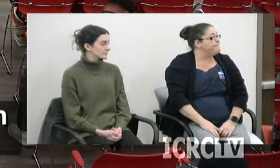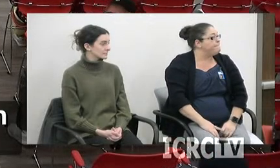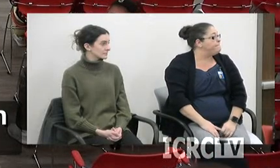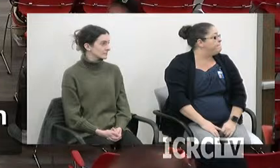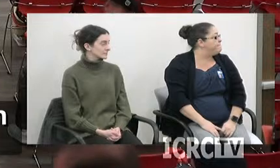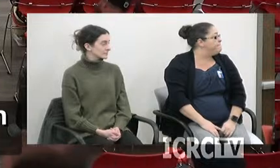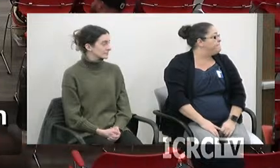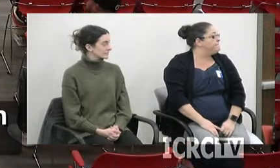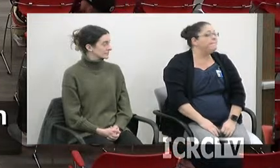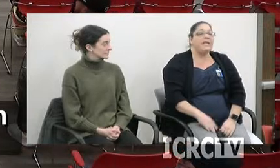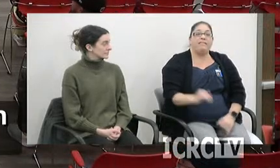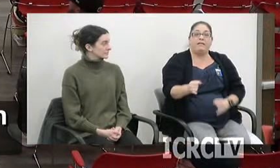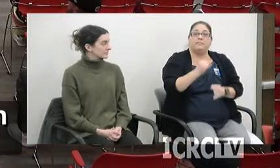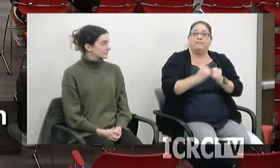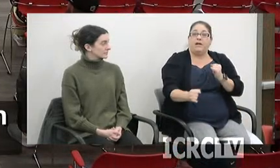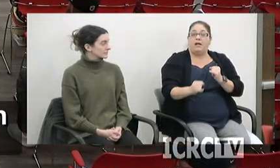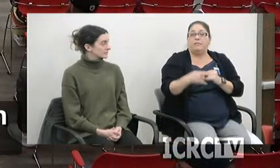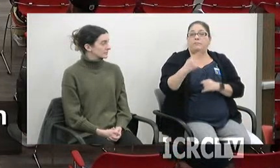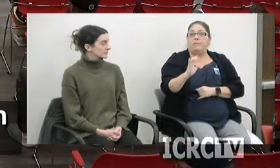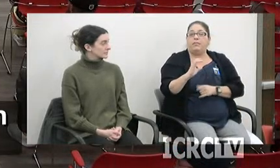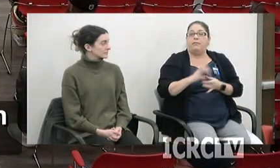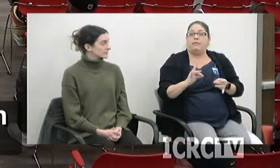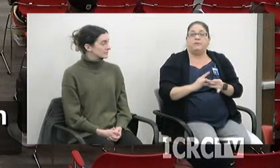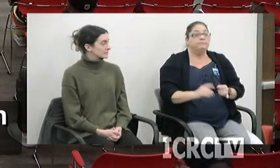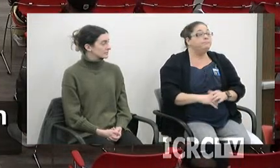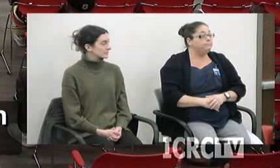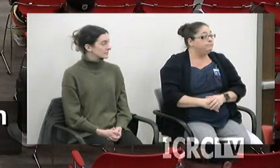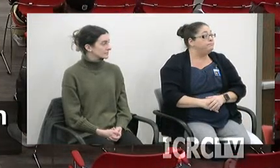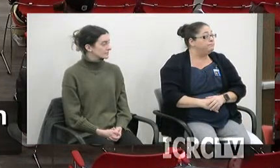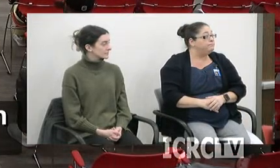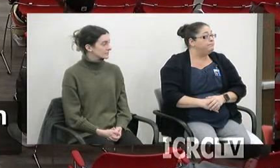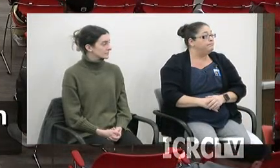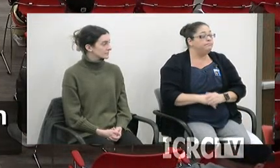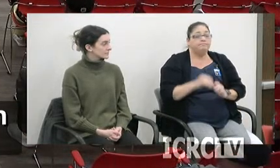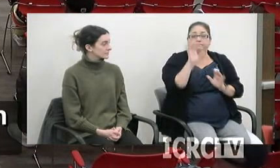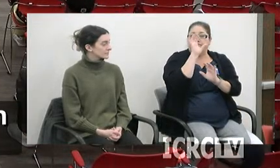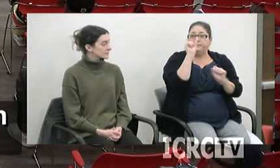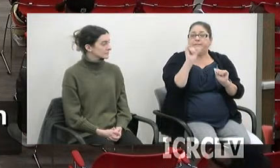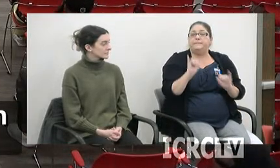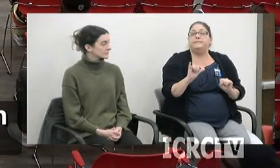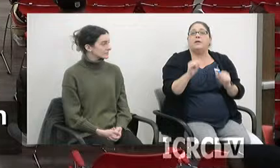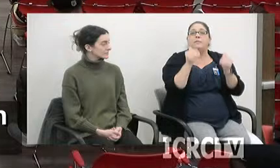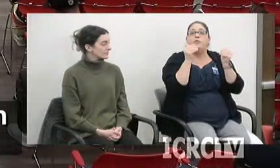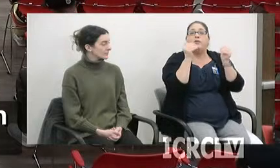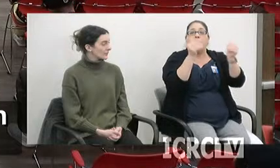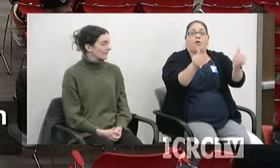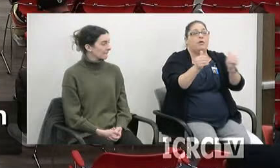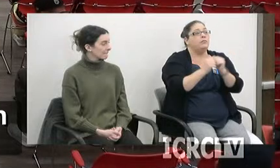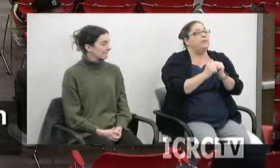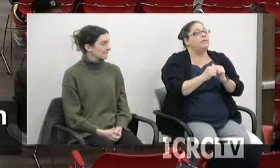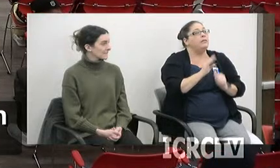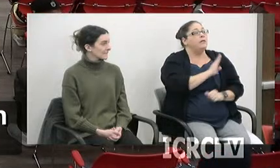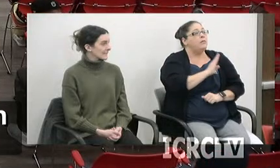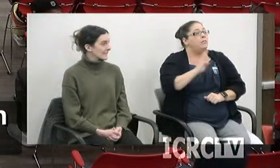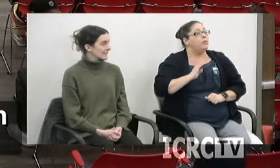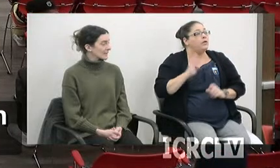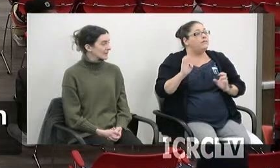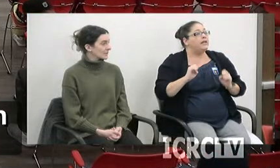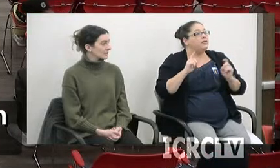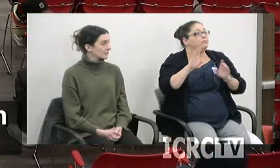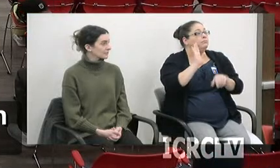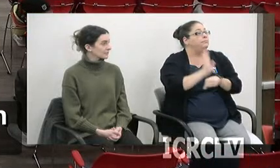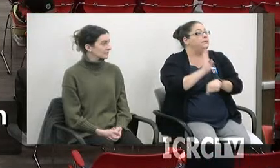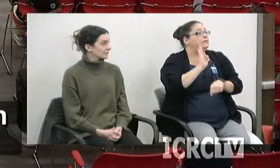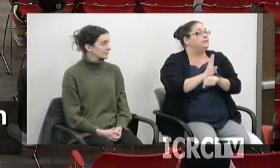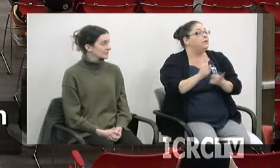That's the final public participation. Okay. Moving on, in Board of Education business, we got